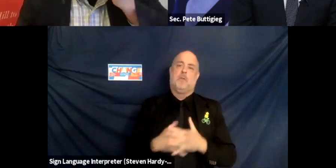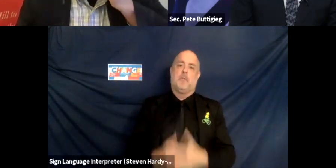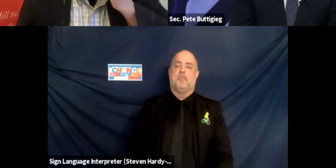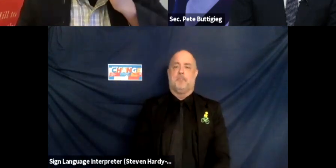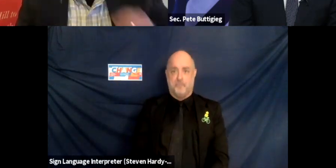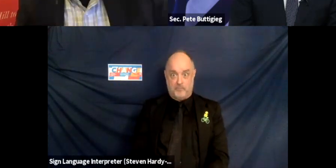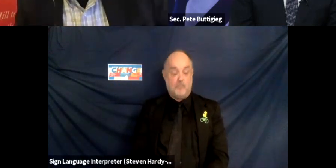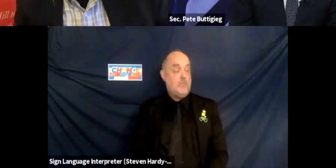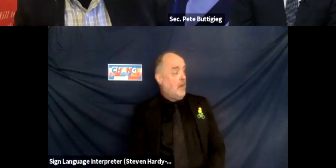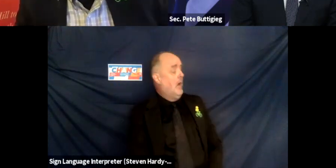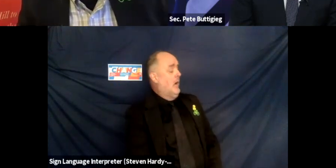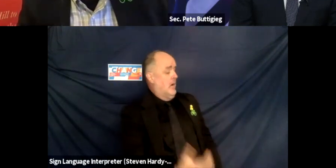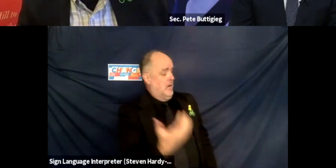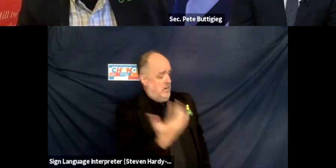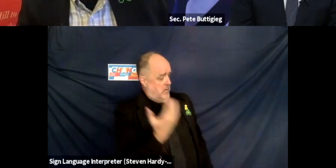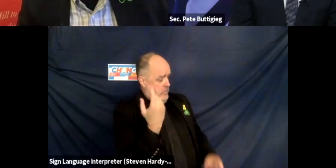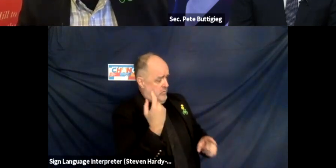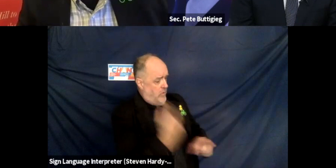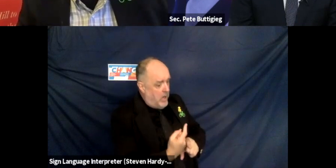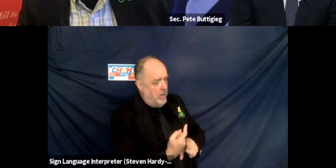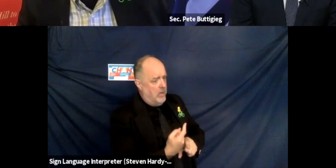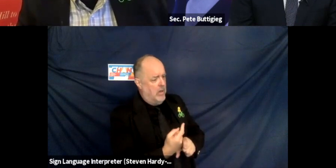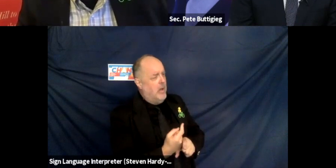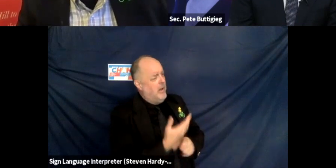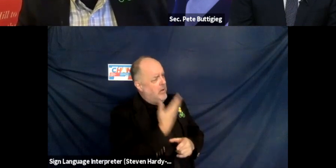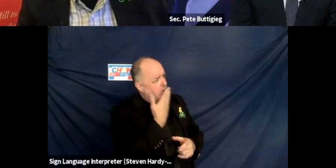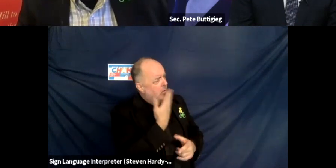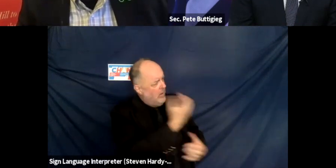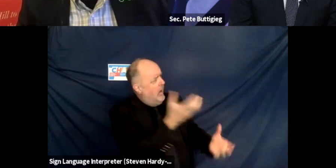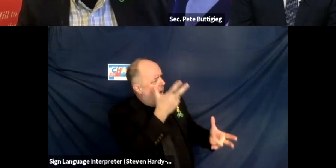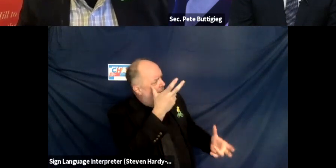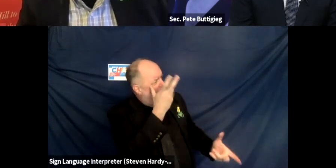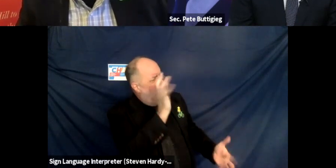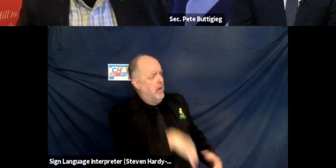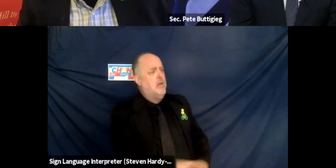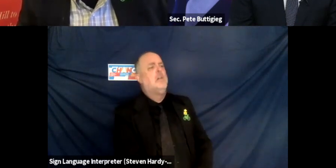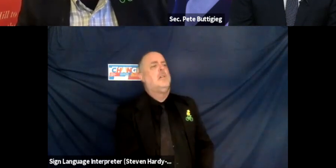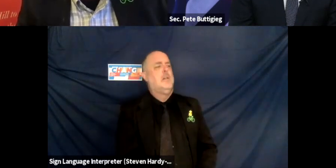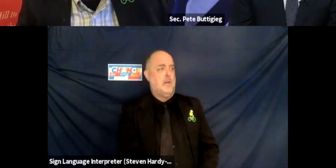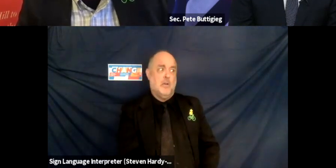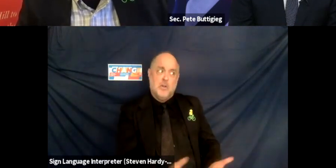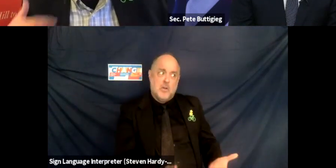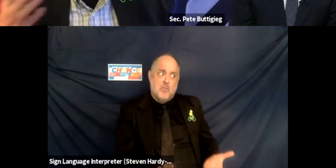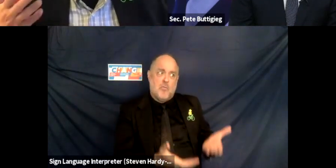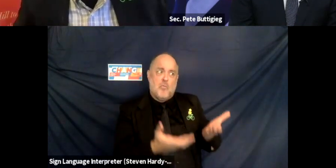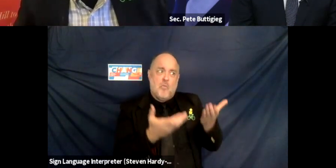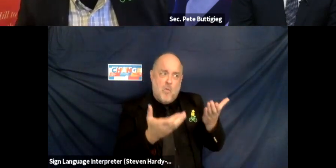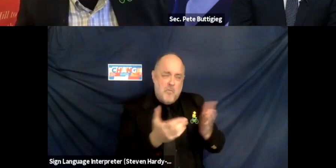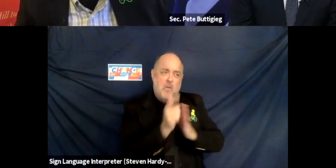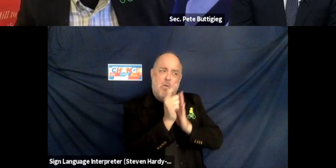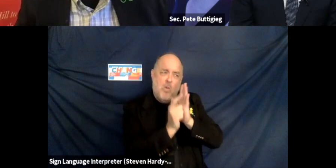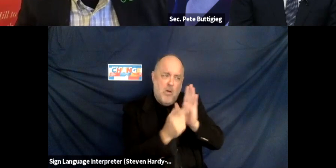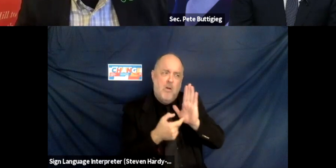that's really yeah, good to hear. I think you brought up enforcement, and I think it's important. We as a